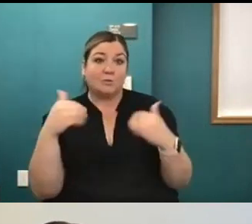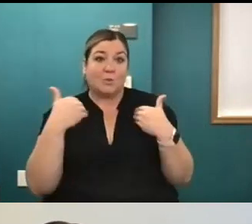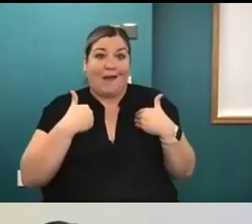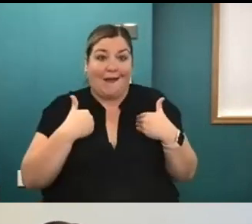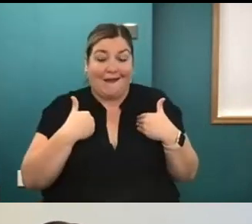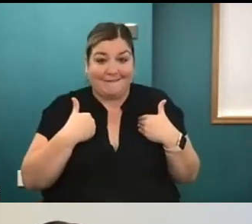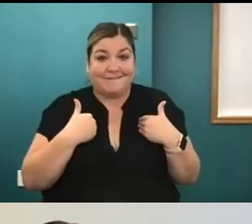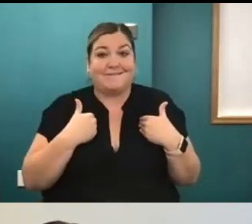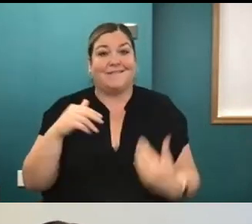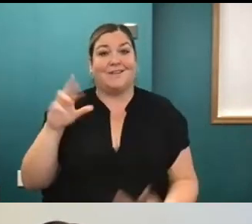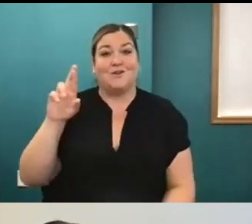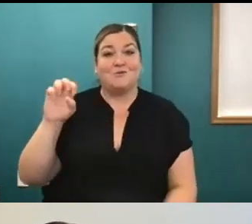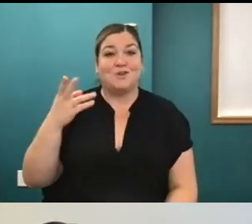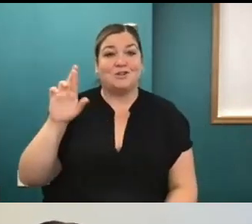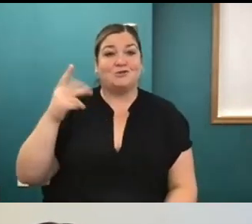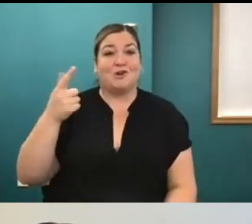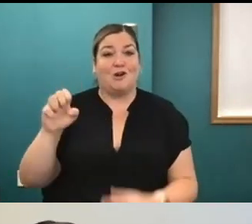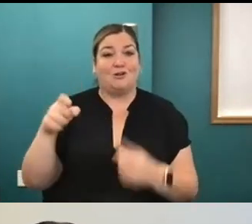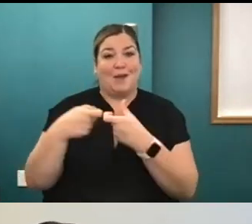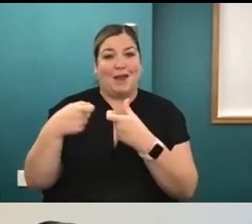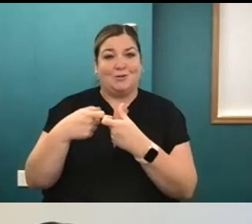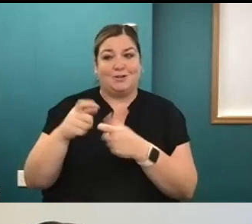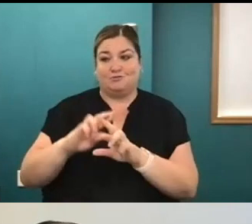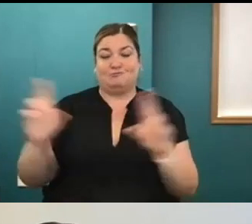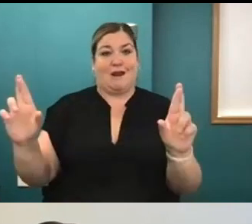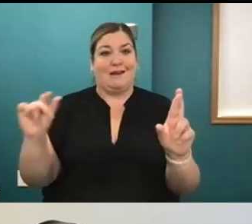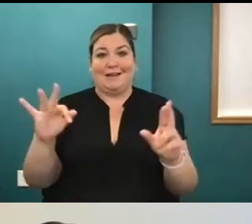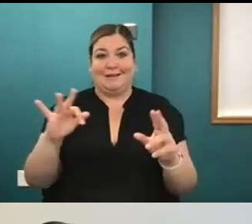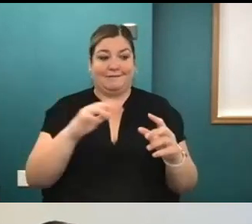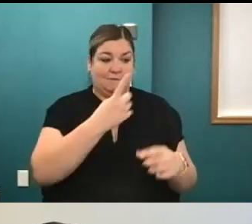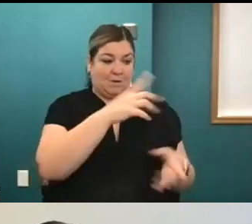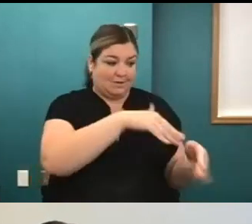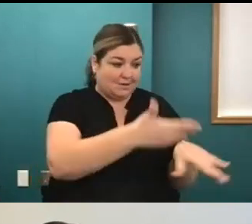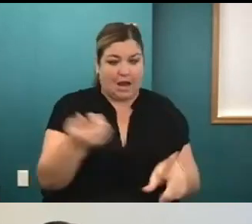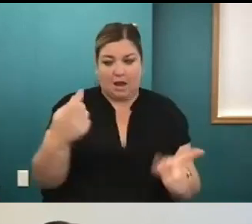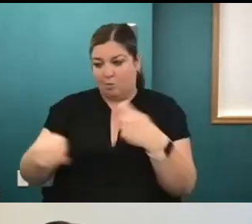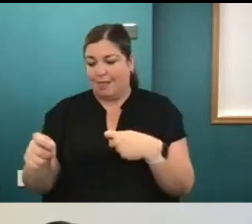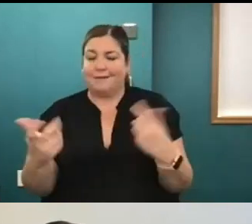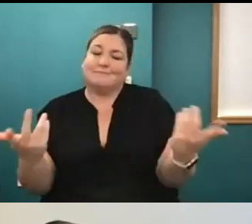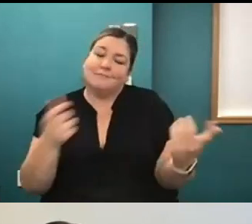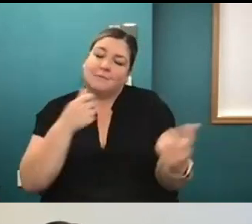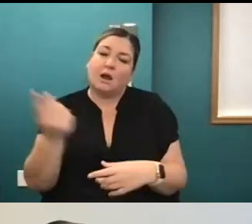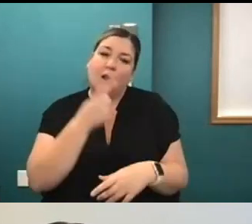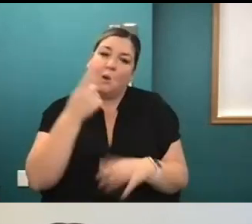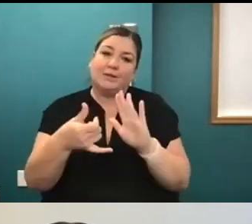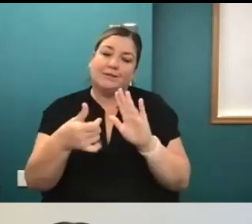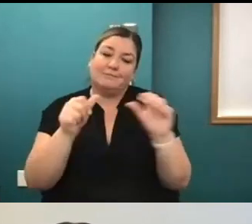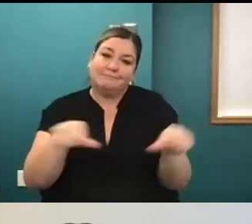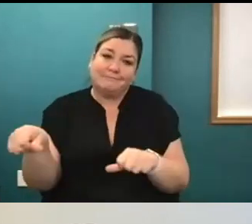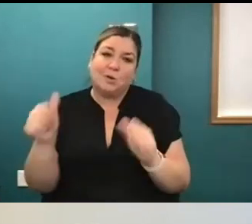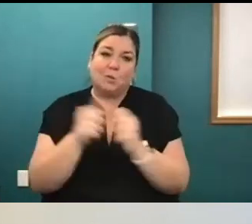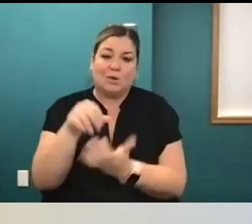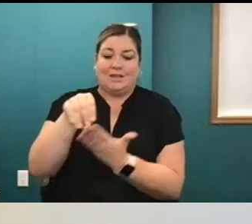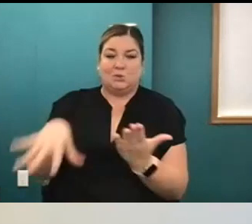batteries sitting and ready to go if one were to be dead or, power out during the day. So I do think there's a little bit more flexibility with